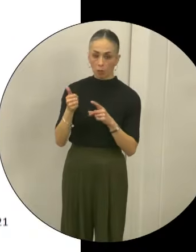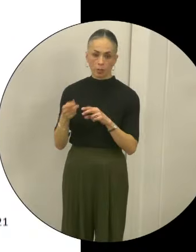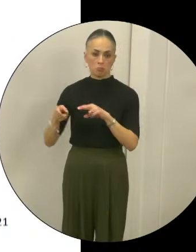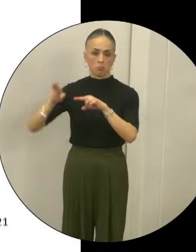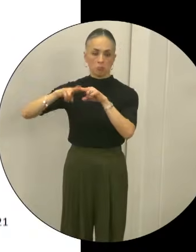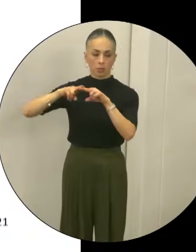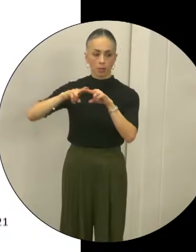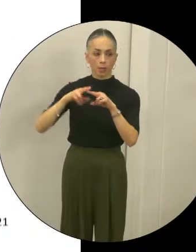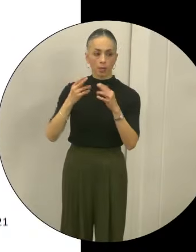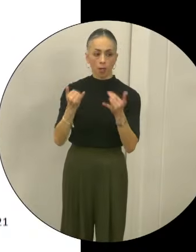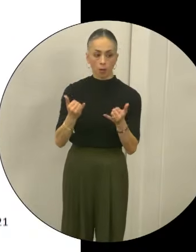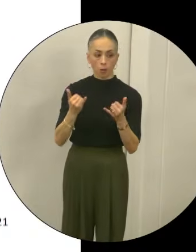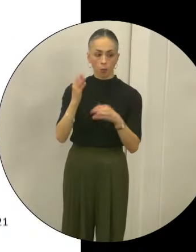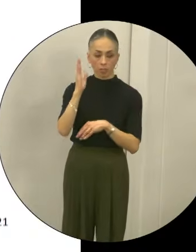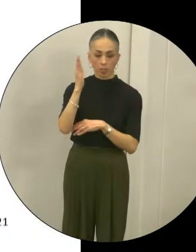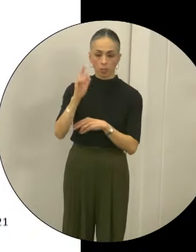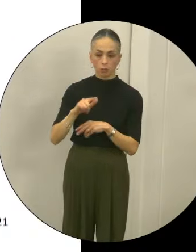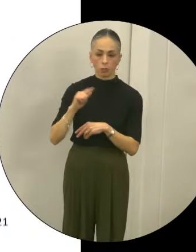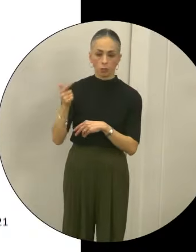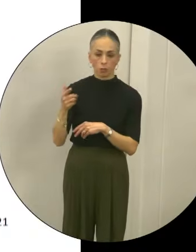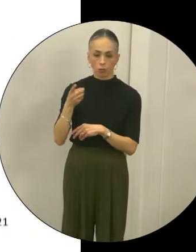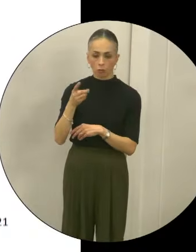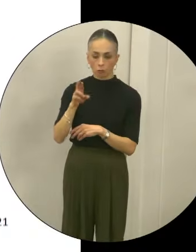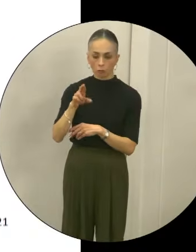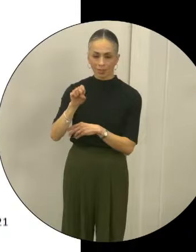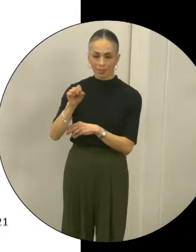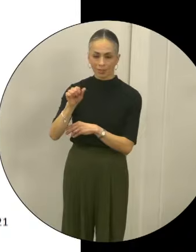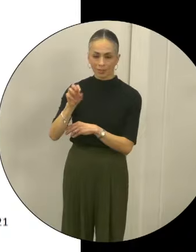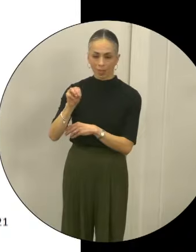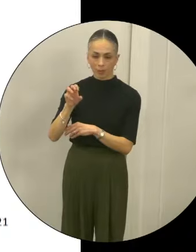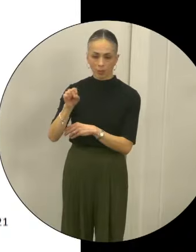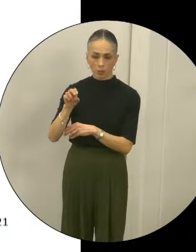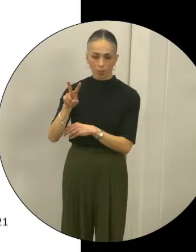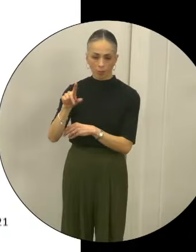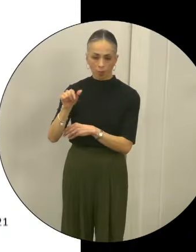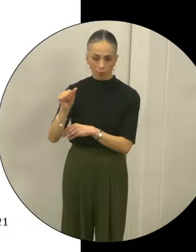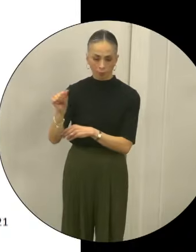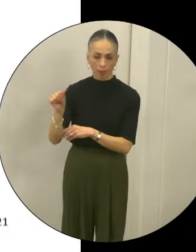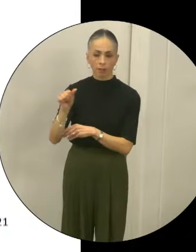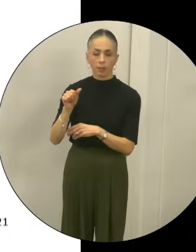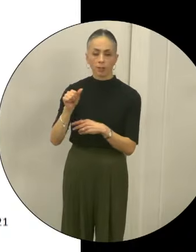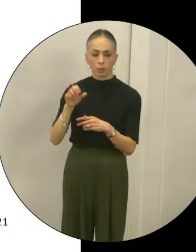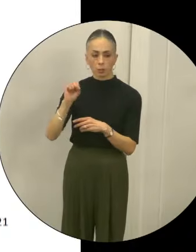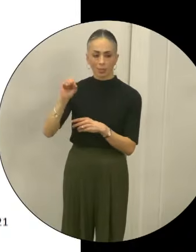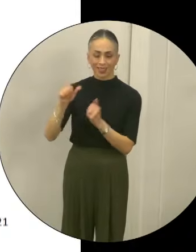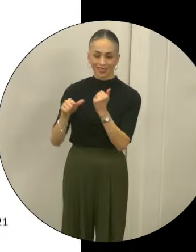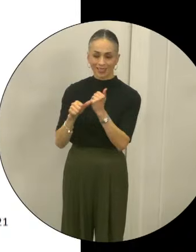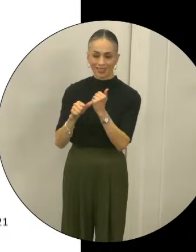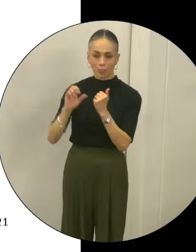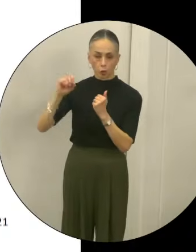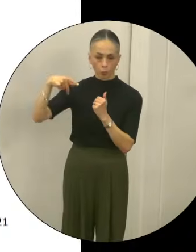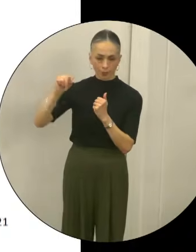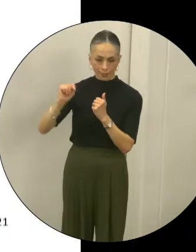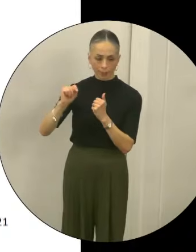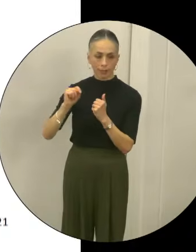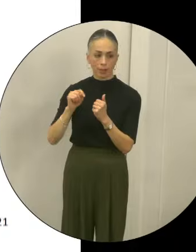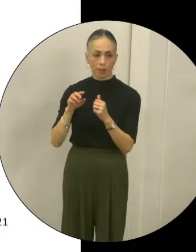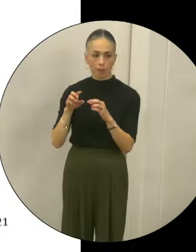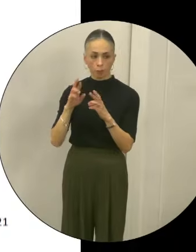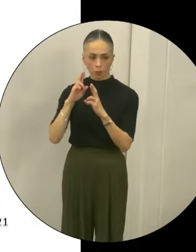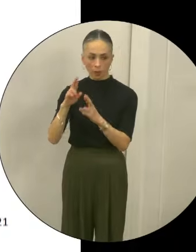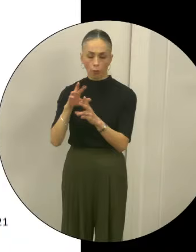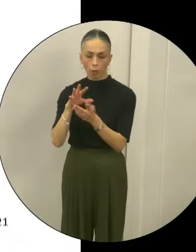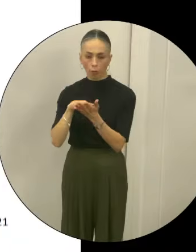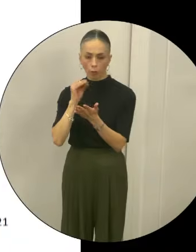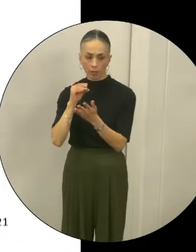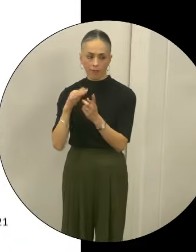this time, I will turn the presentation over to Dr. Sam Scavella, Assistant Superintendent of the Safe and Respectful Learning Environments and Opportunities Division.